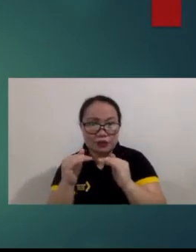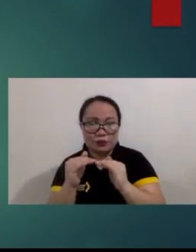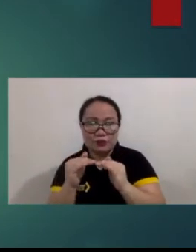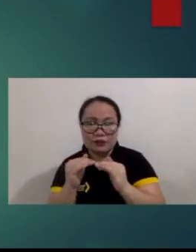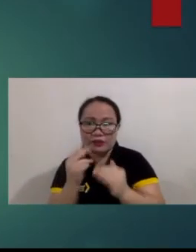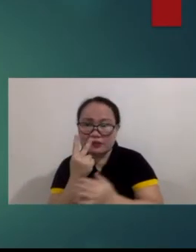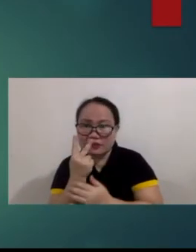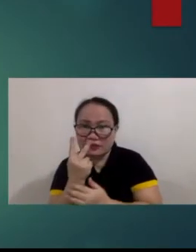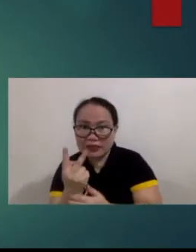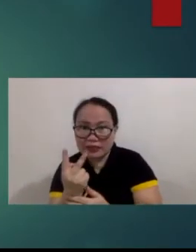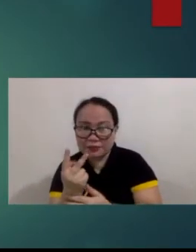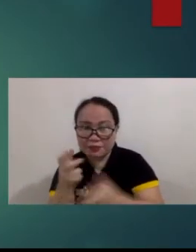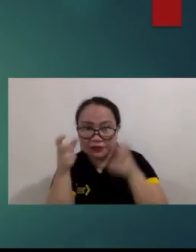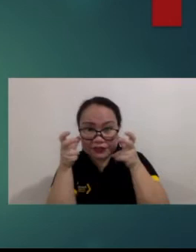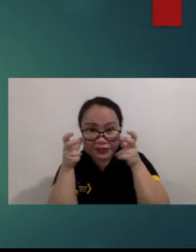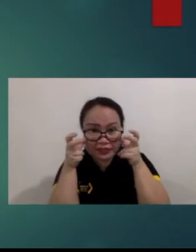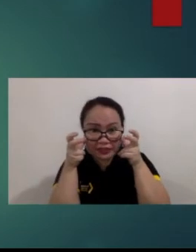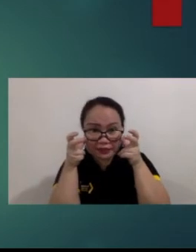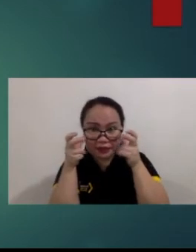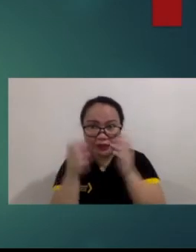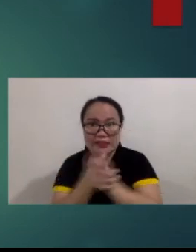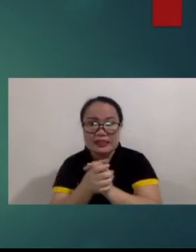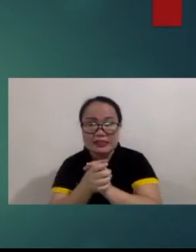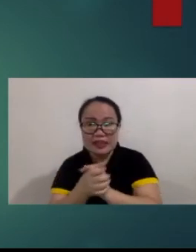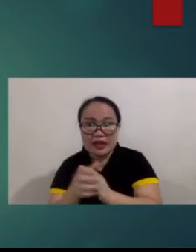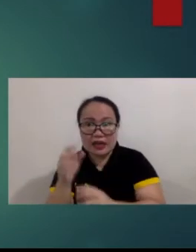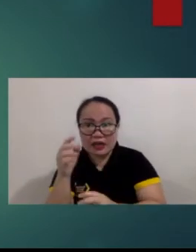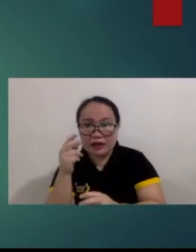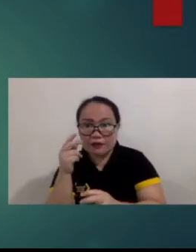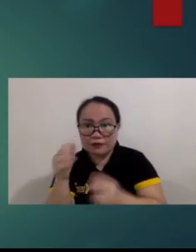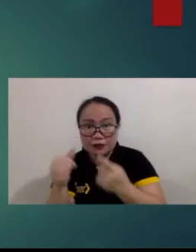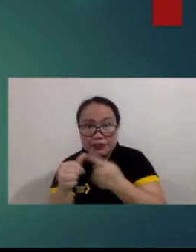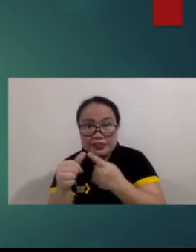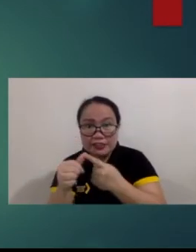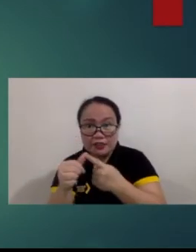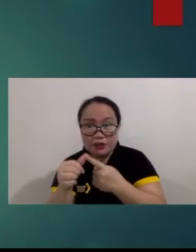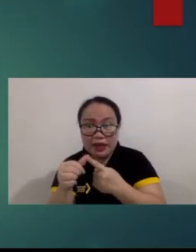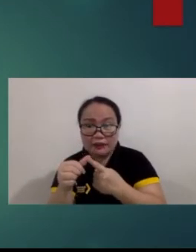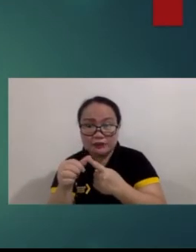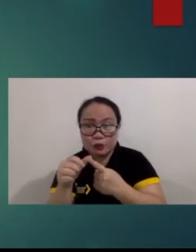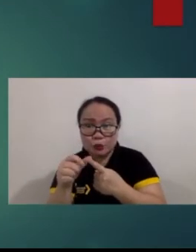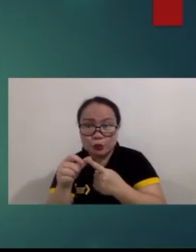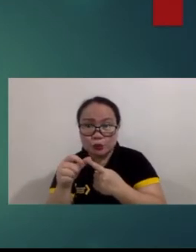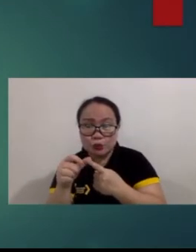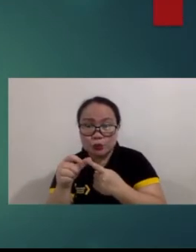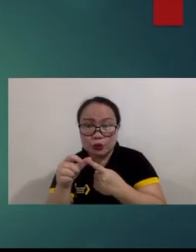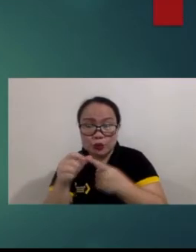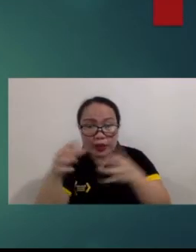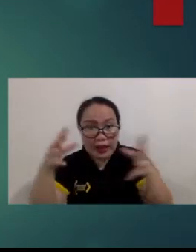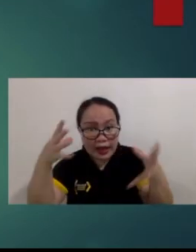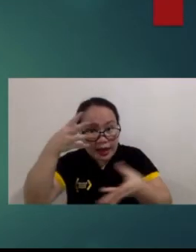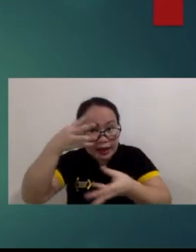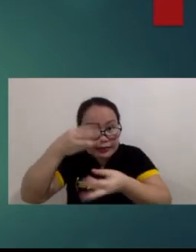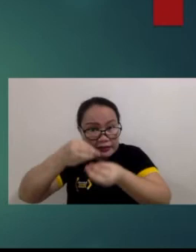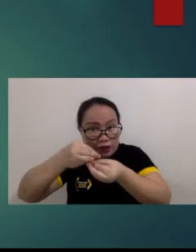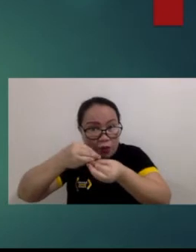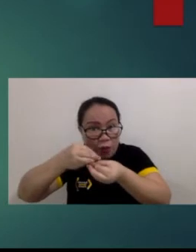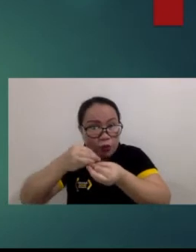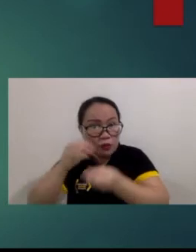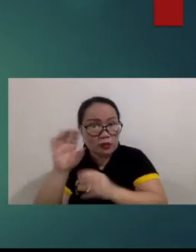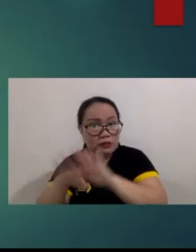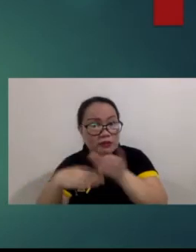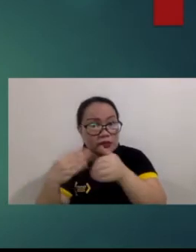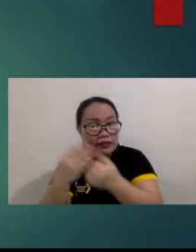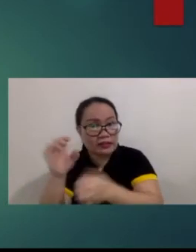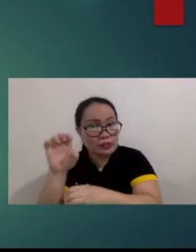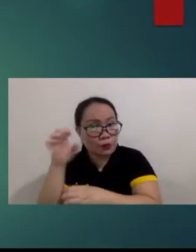equal to, be very keen about this. First, you have to add